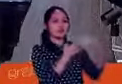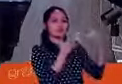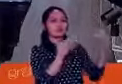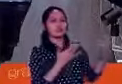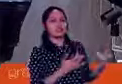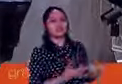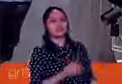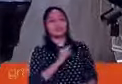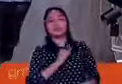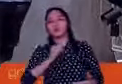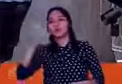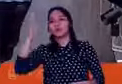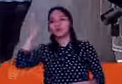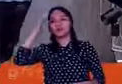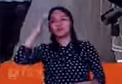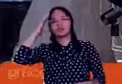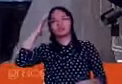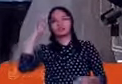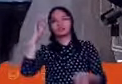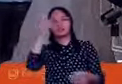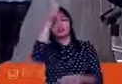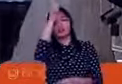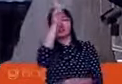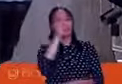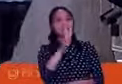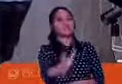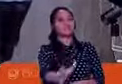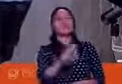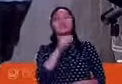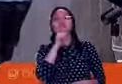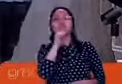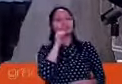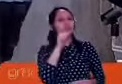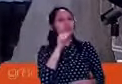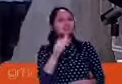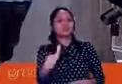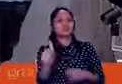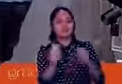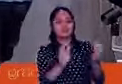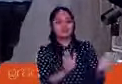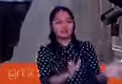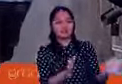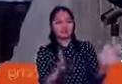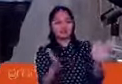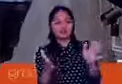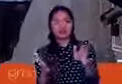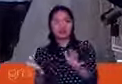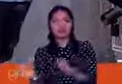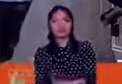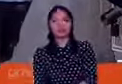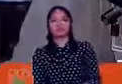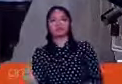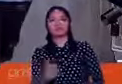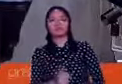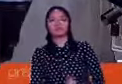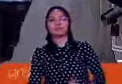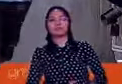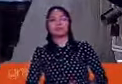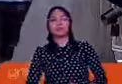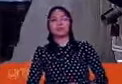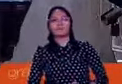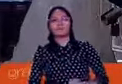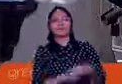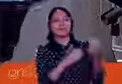Within my heart I know that God is not dead. If you can sing